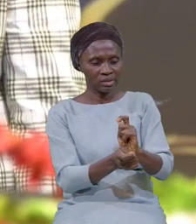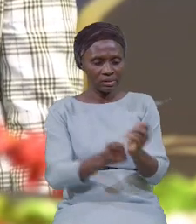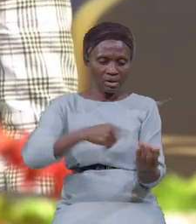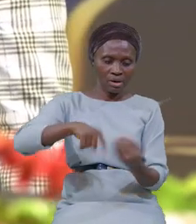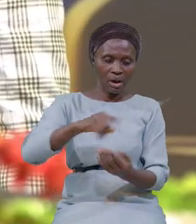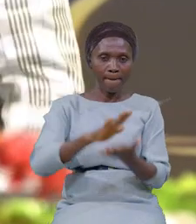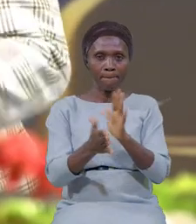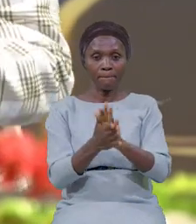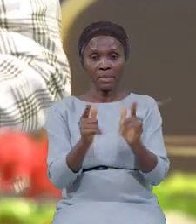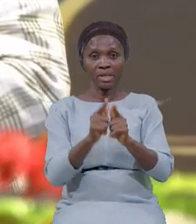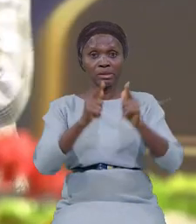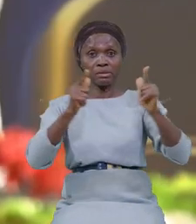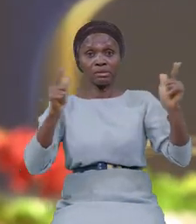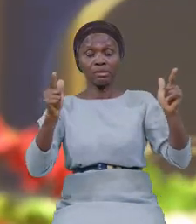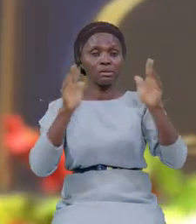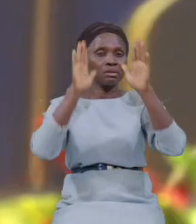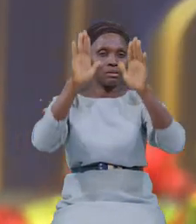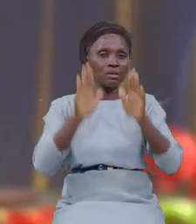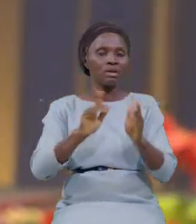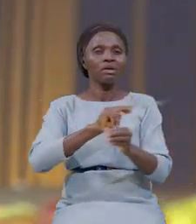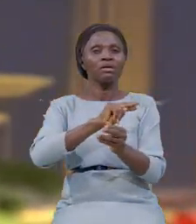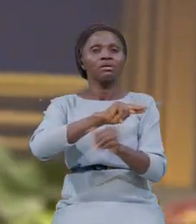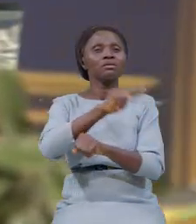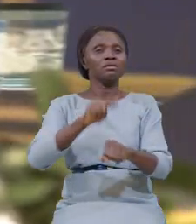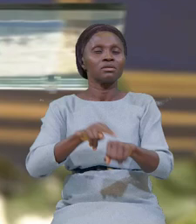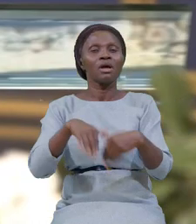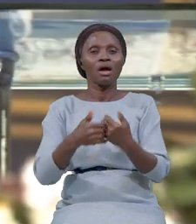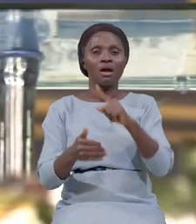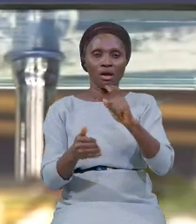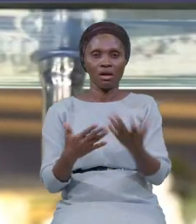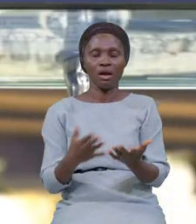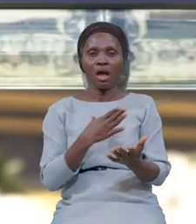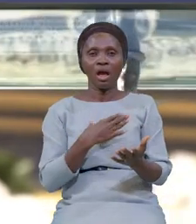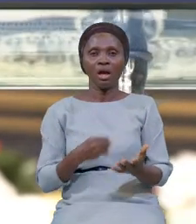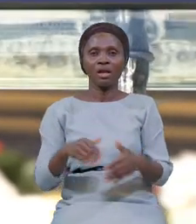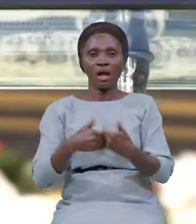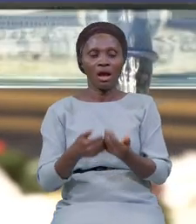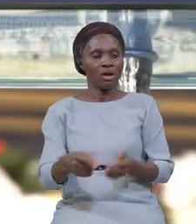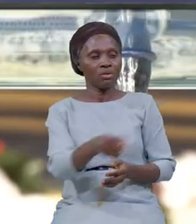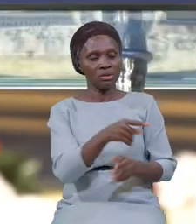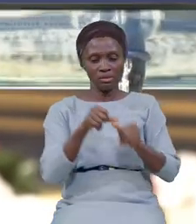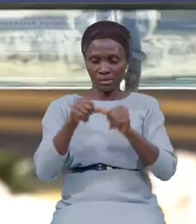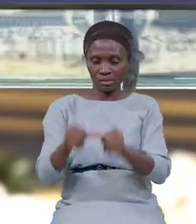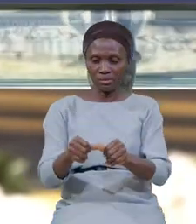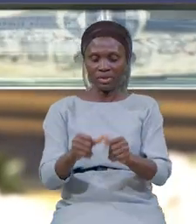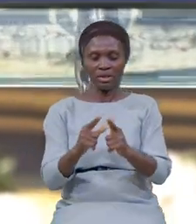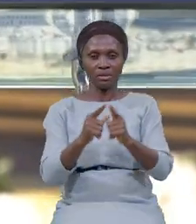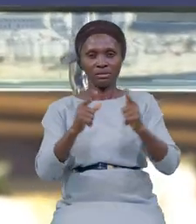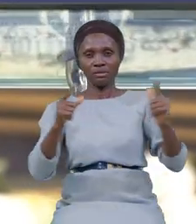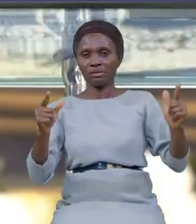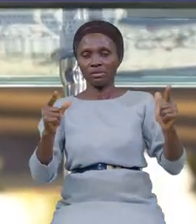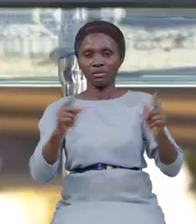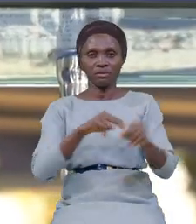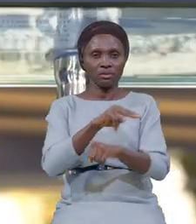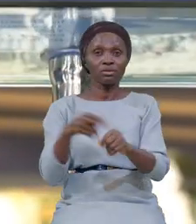nation? And how have they remained a great nation until today? You think